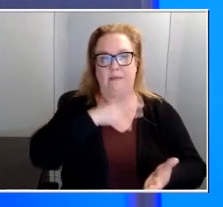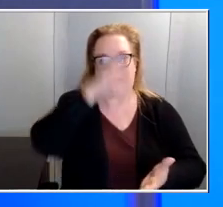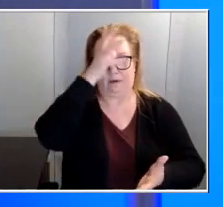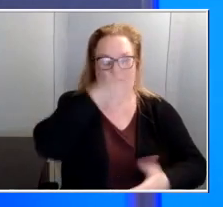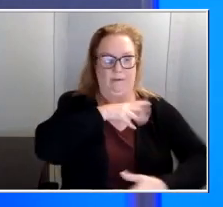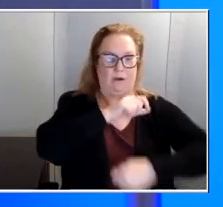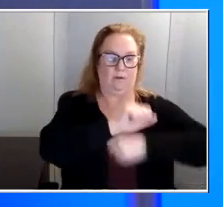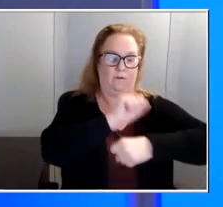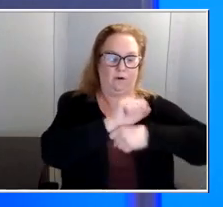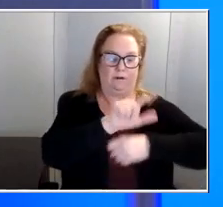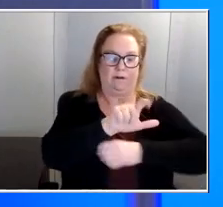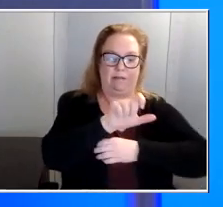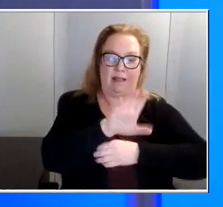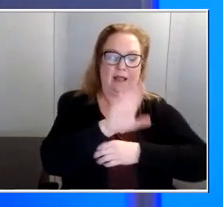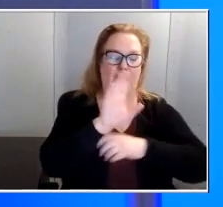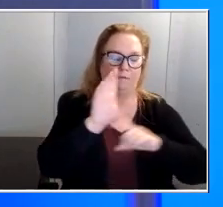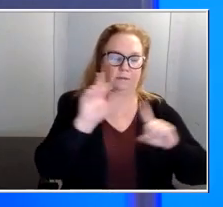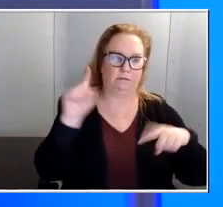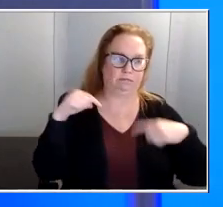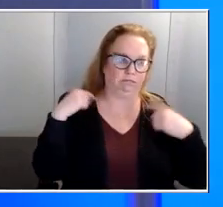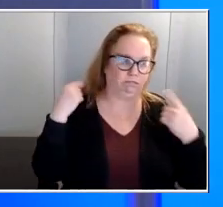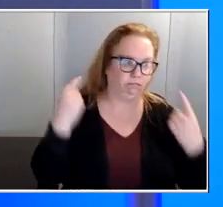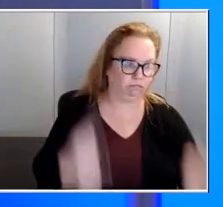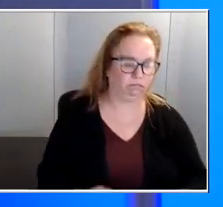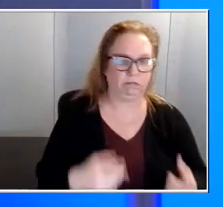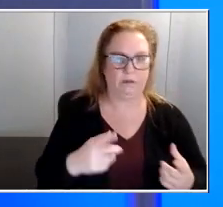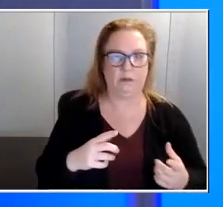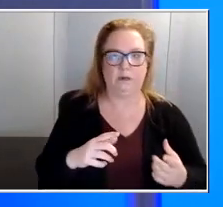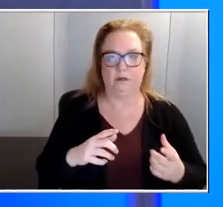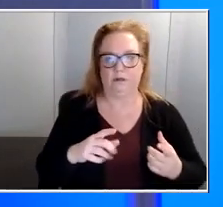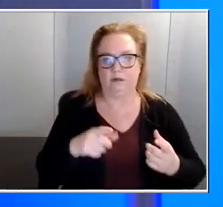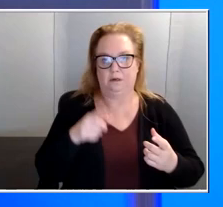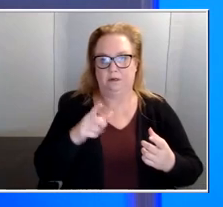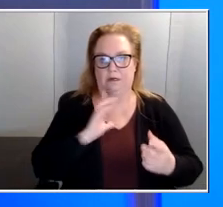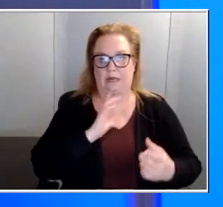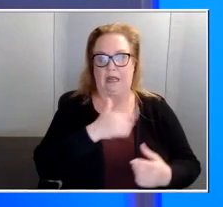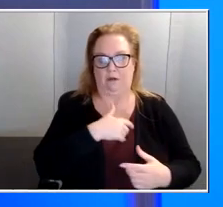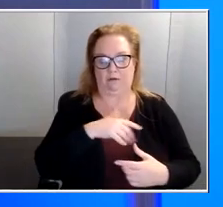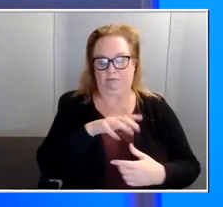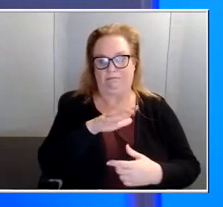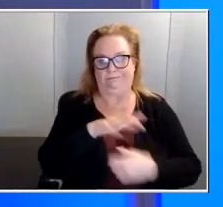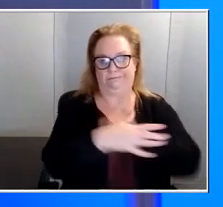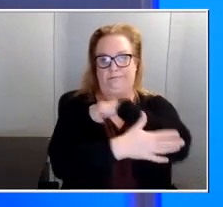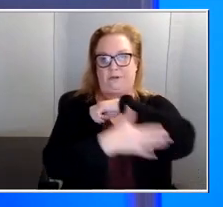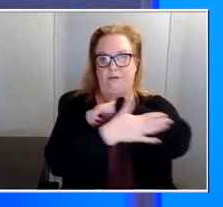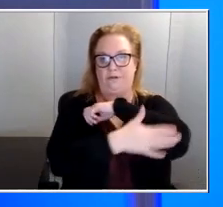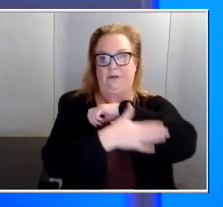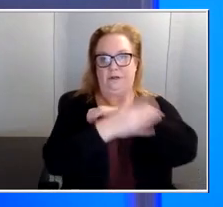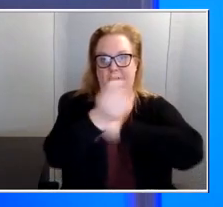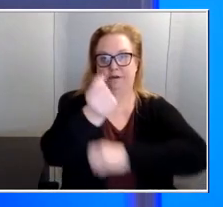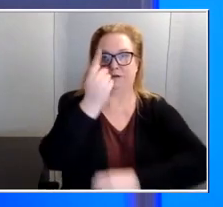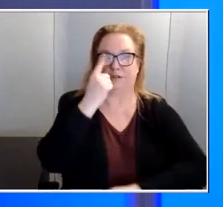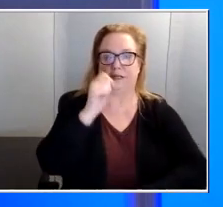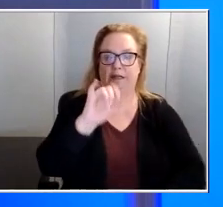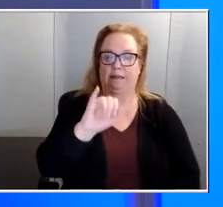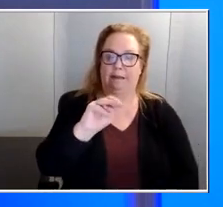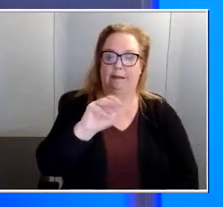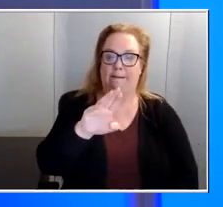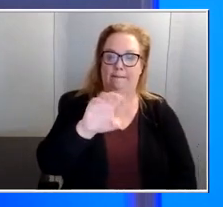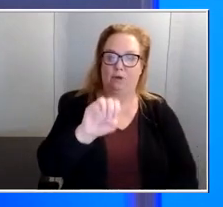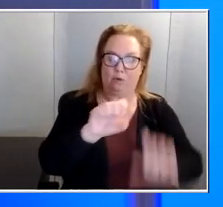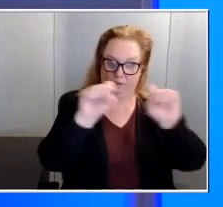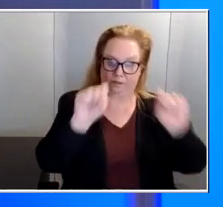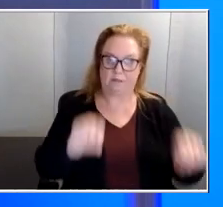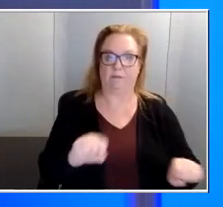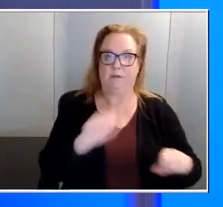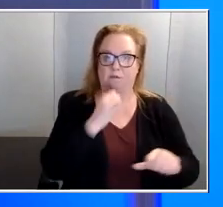laboratories across the world community, particularly and certainly in our nation. And better understanding the immune system and what goes wrong